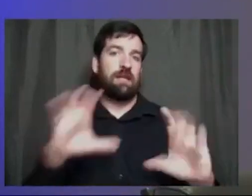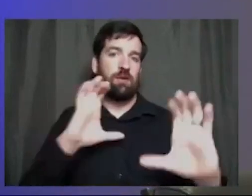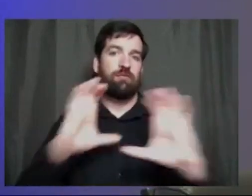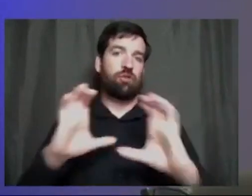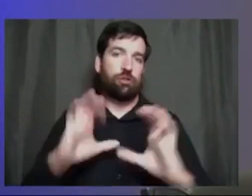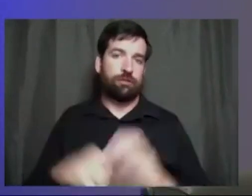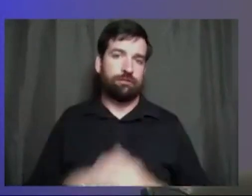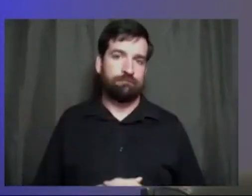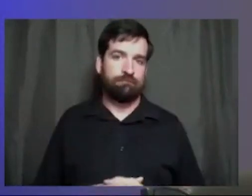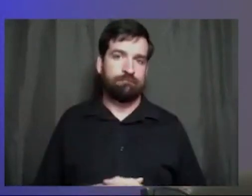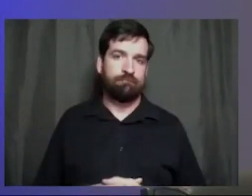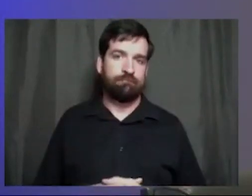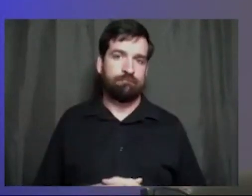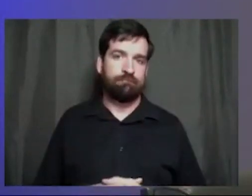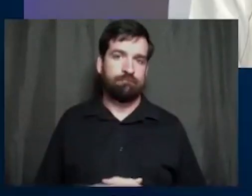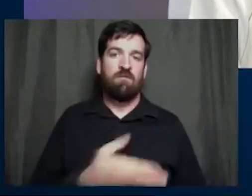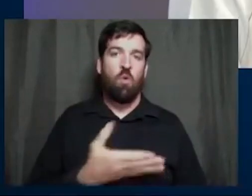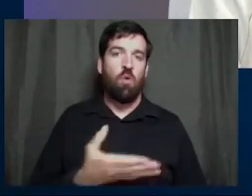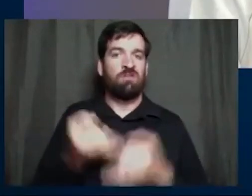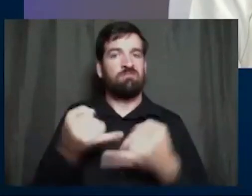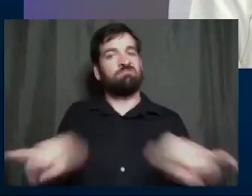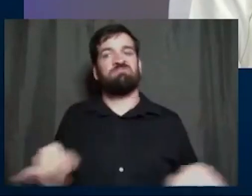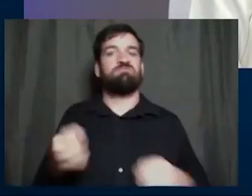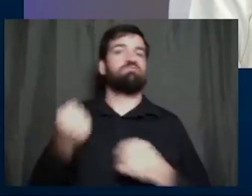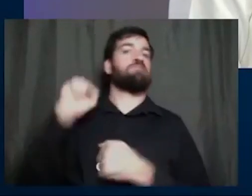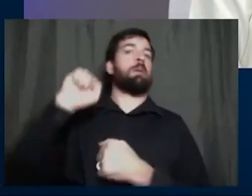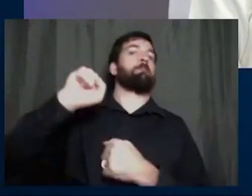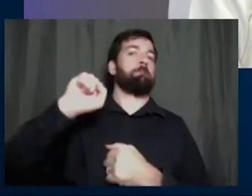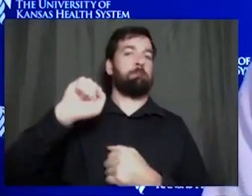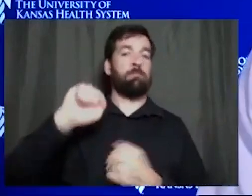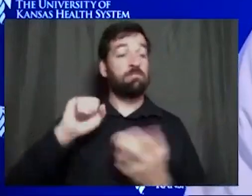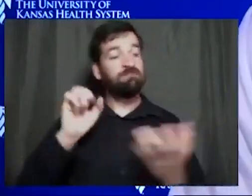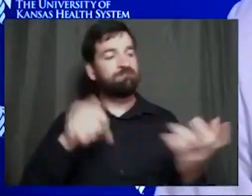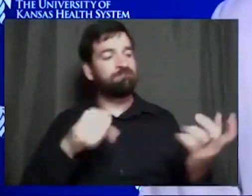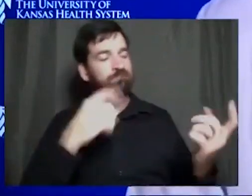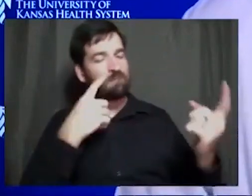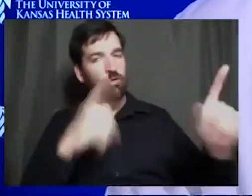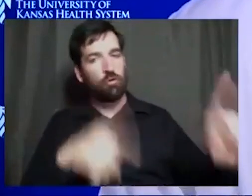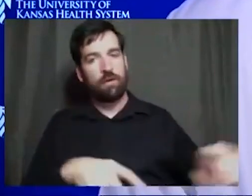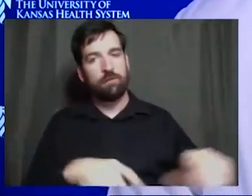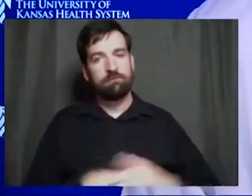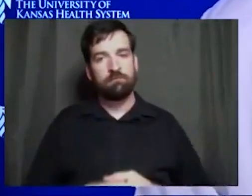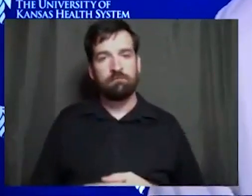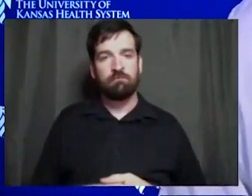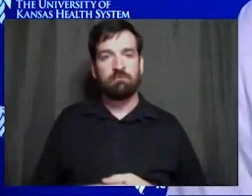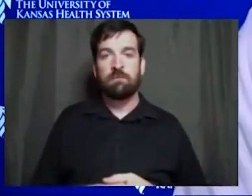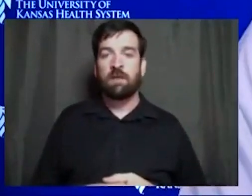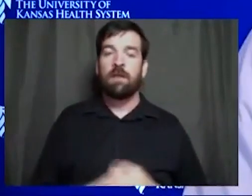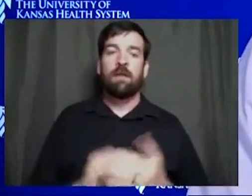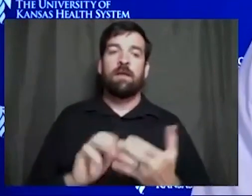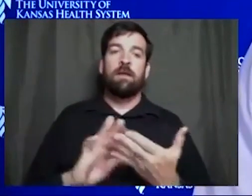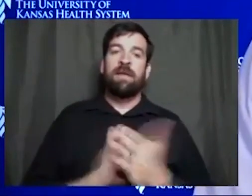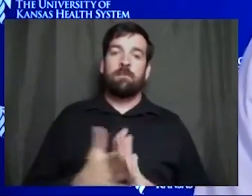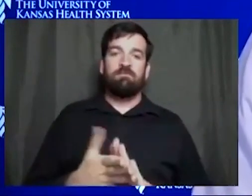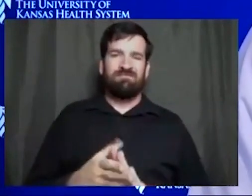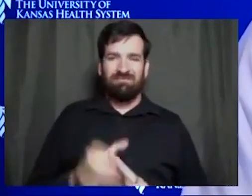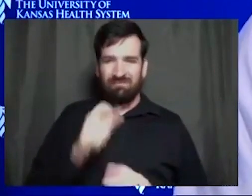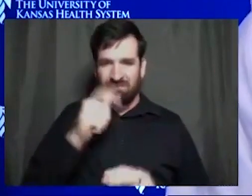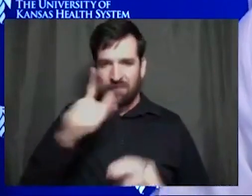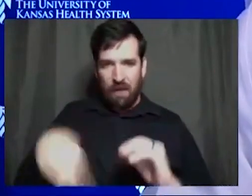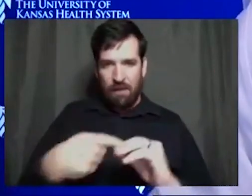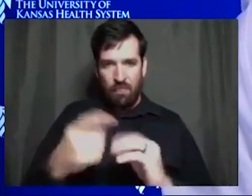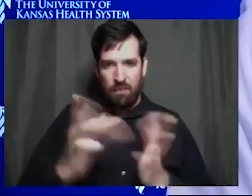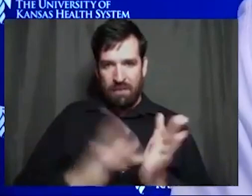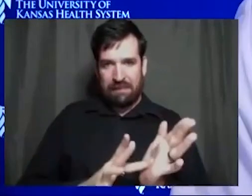put up. Dr. Hawkinson. Yeah, I agree. I think it really has become not about the medicine so much